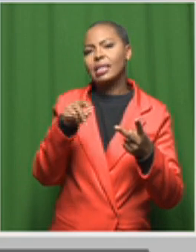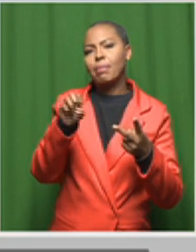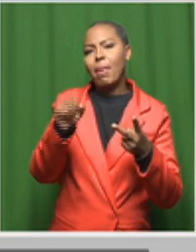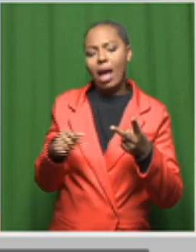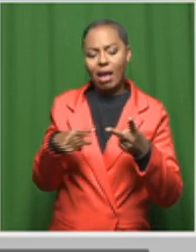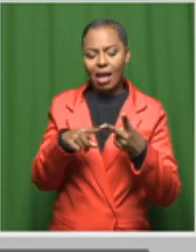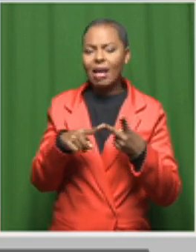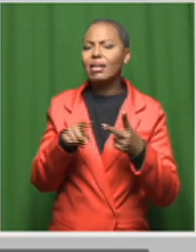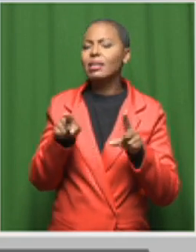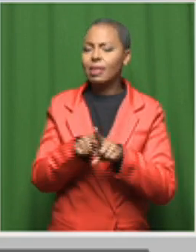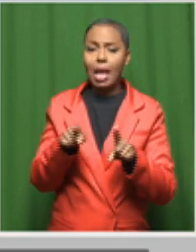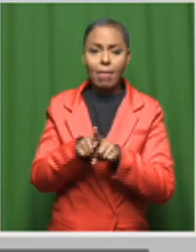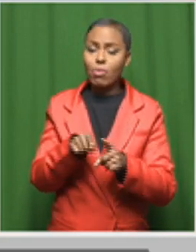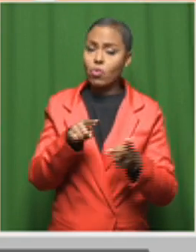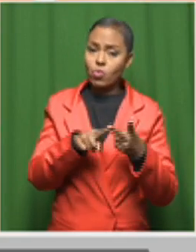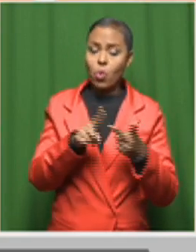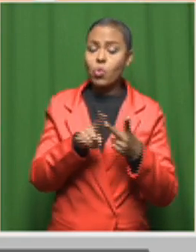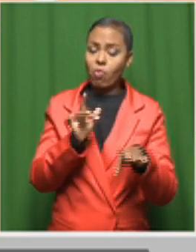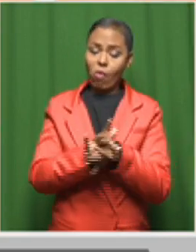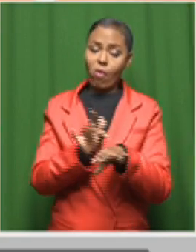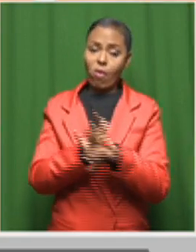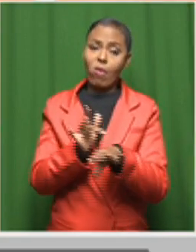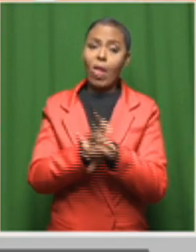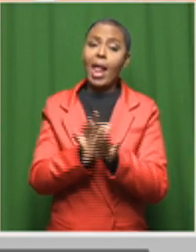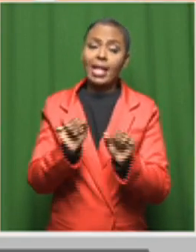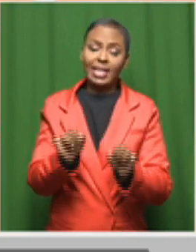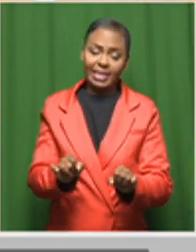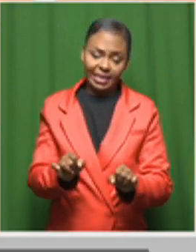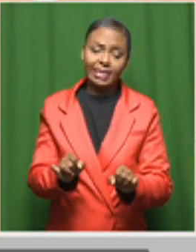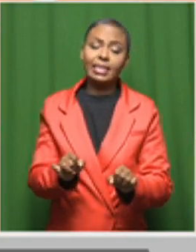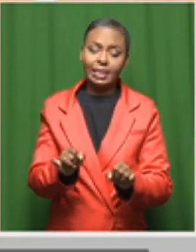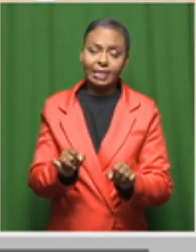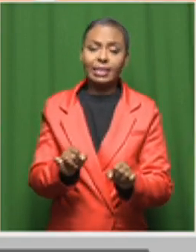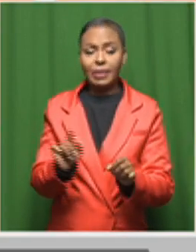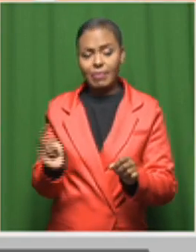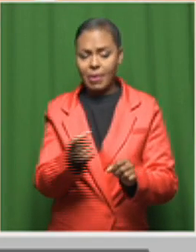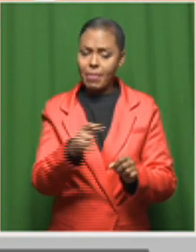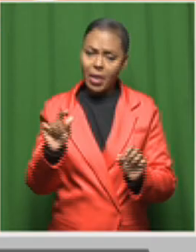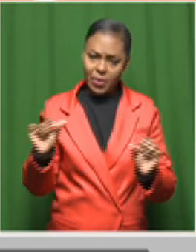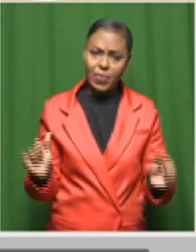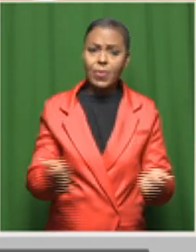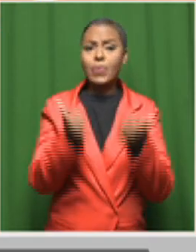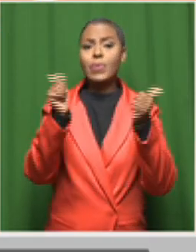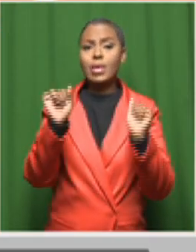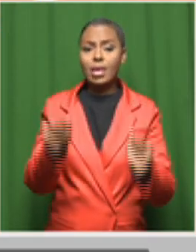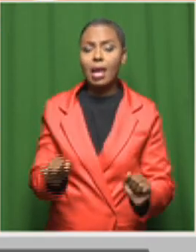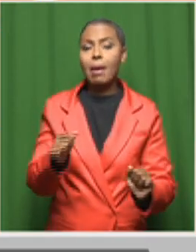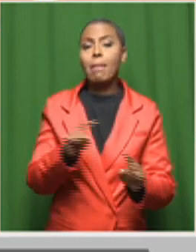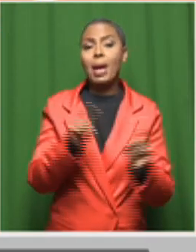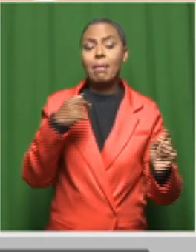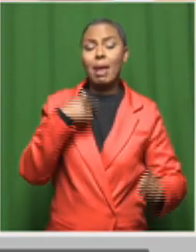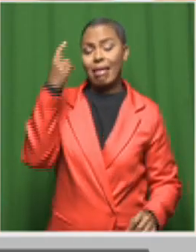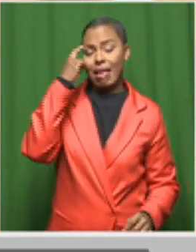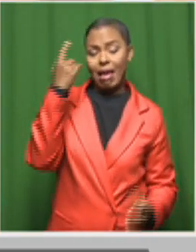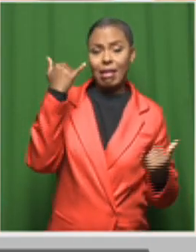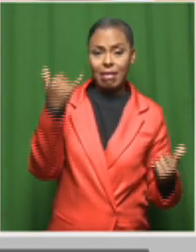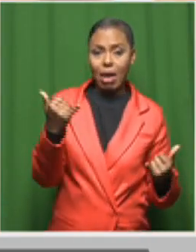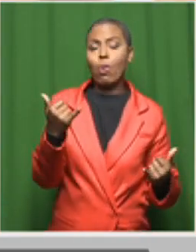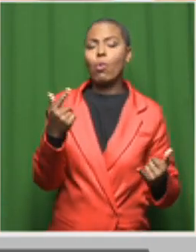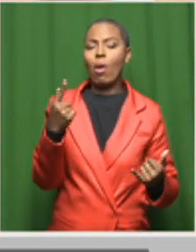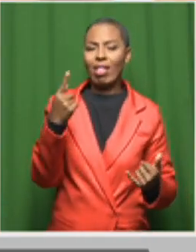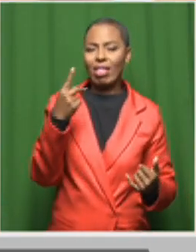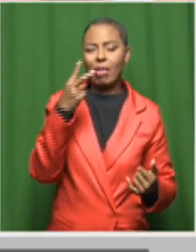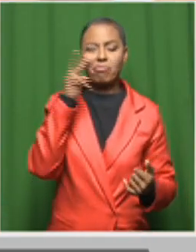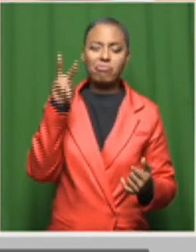ignore. He's the Norwegian that really has found good form on clay. But I do think that we must look